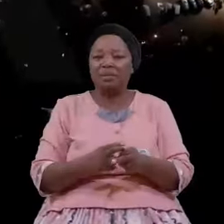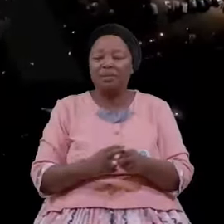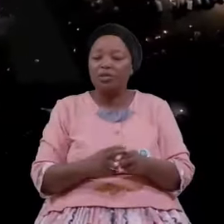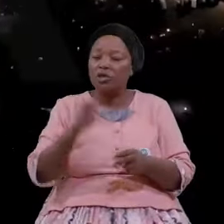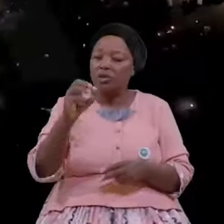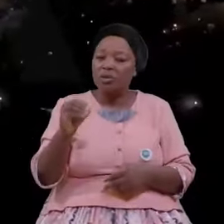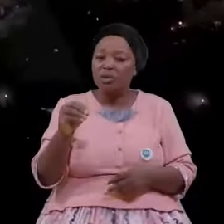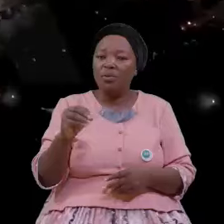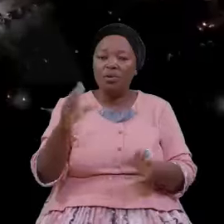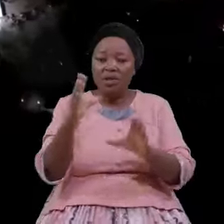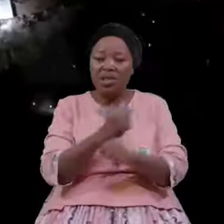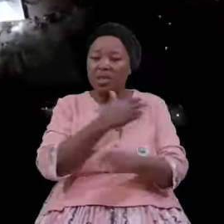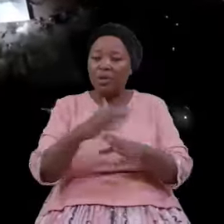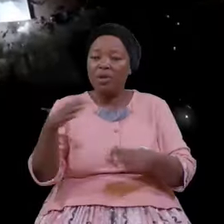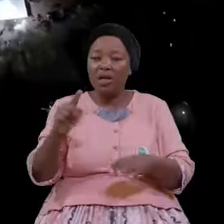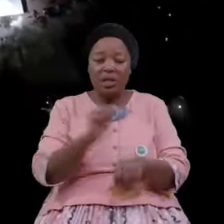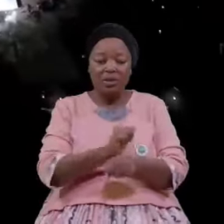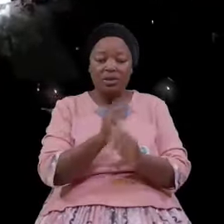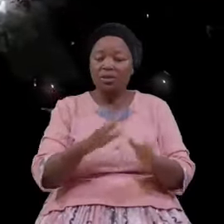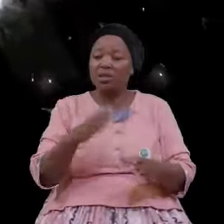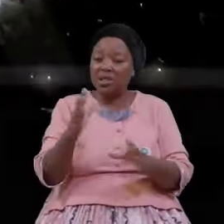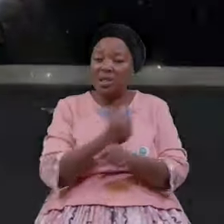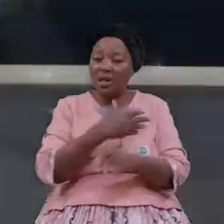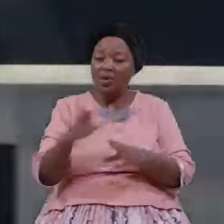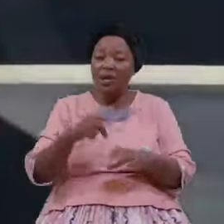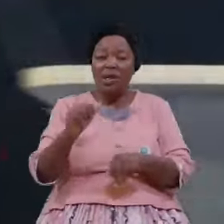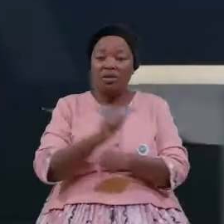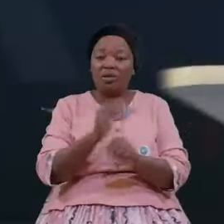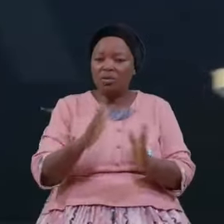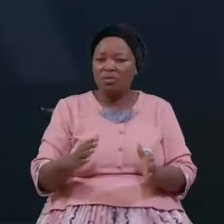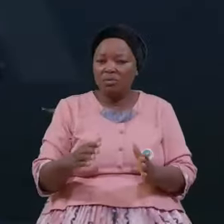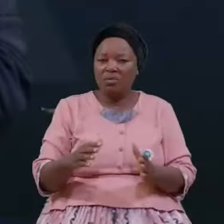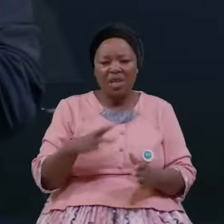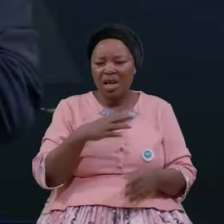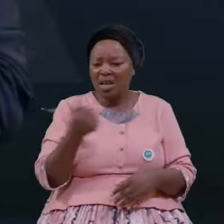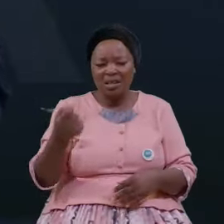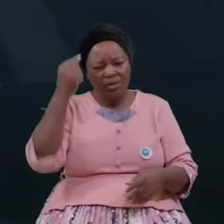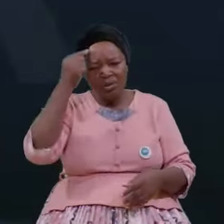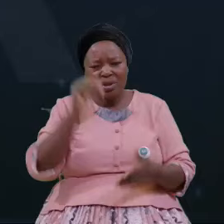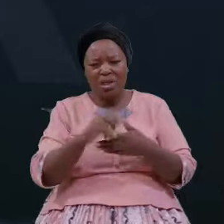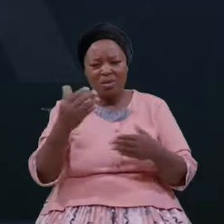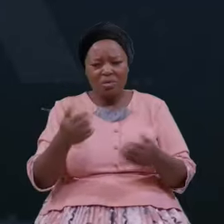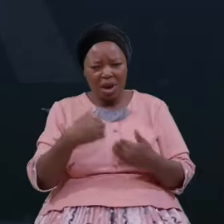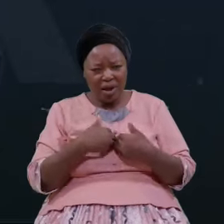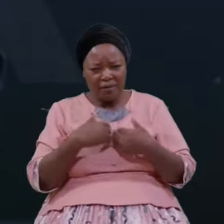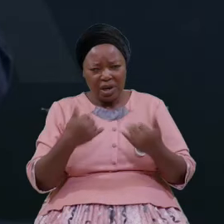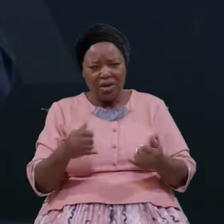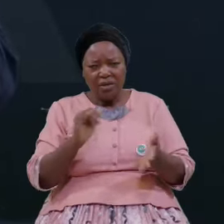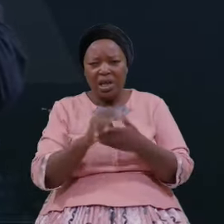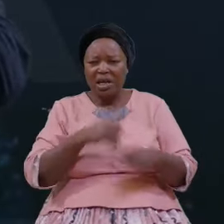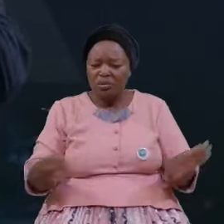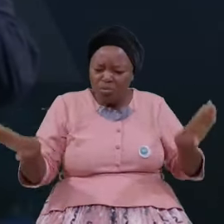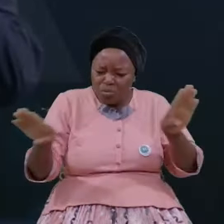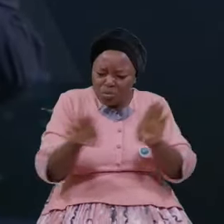away the stone. Take away the stone. Whatever thought you have that has sealed evil in